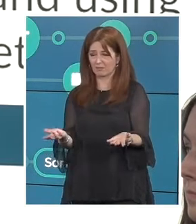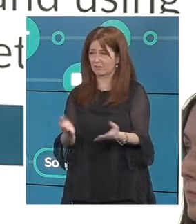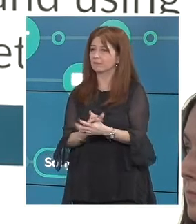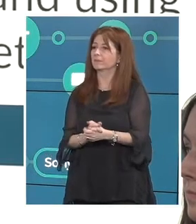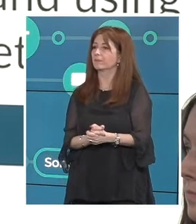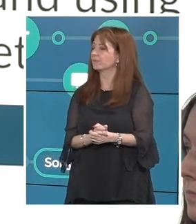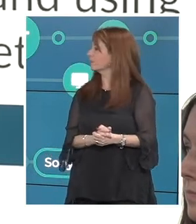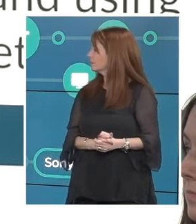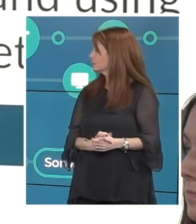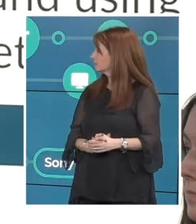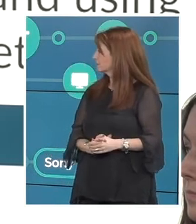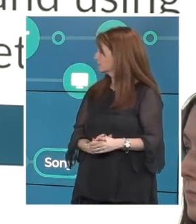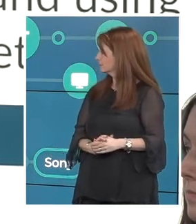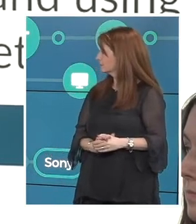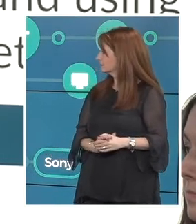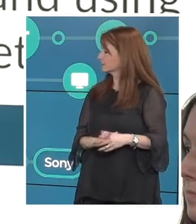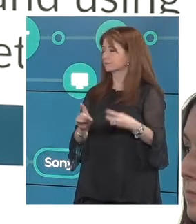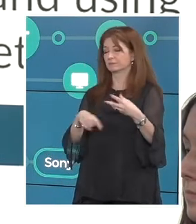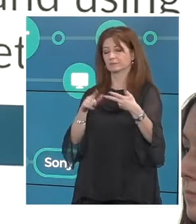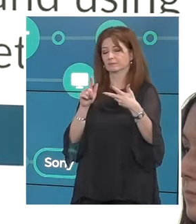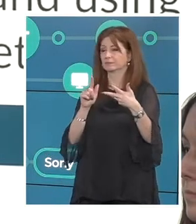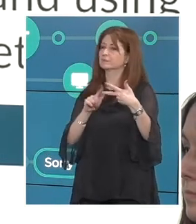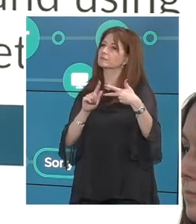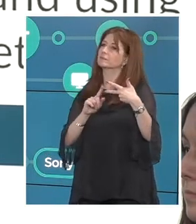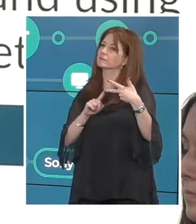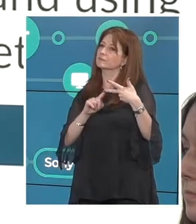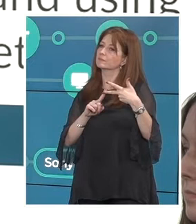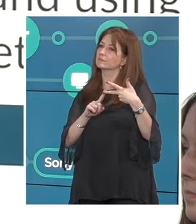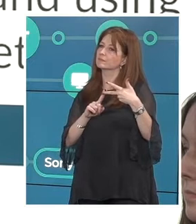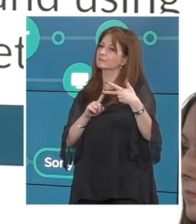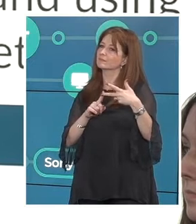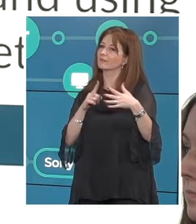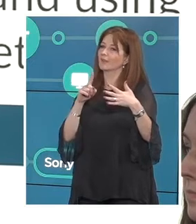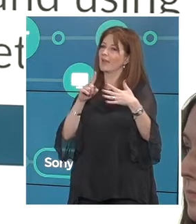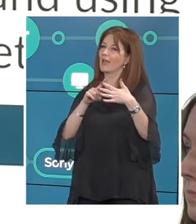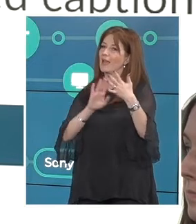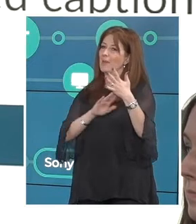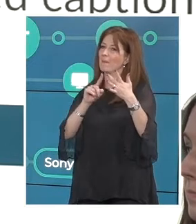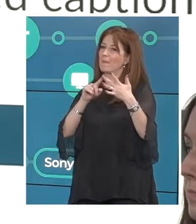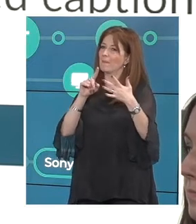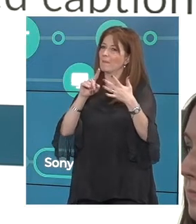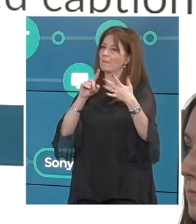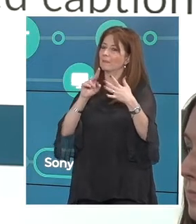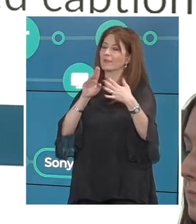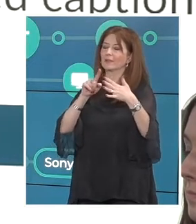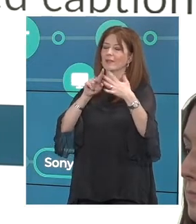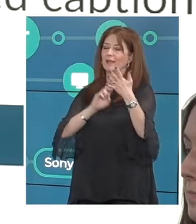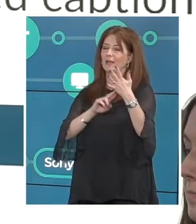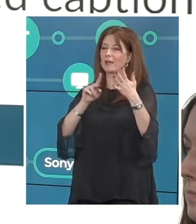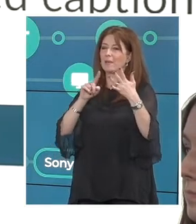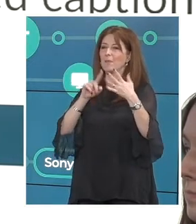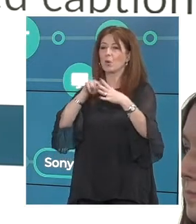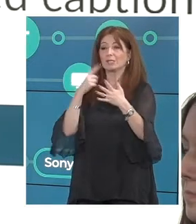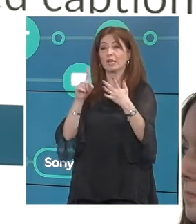properly. So the next thing I want to talk about is emojis, emoji etiquette for your social media.